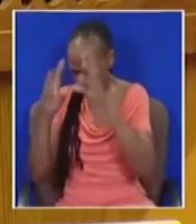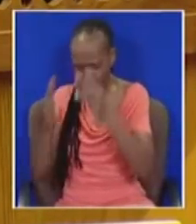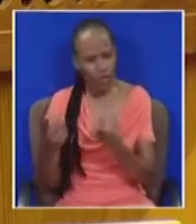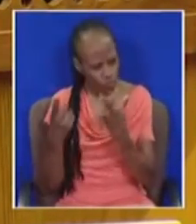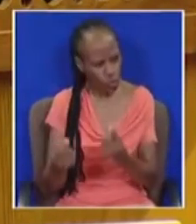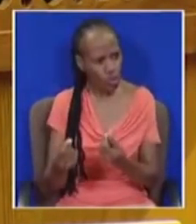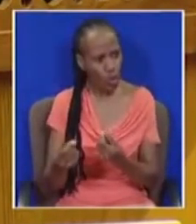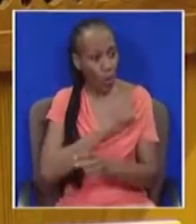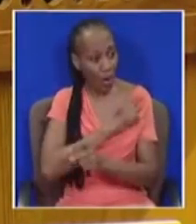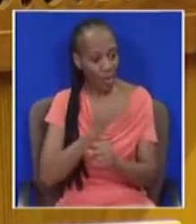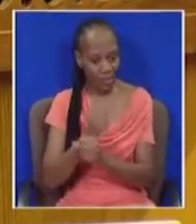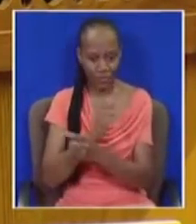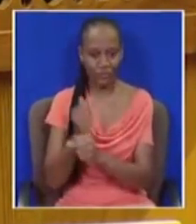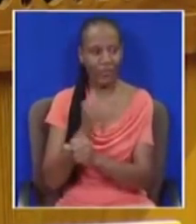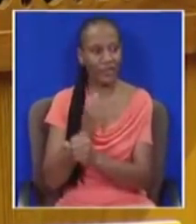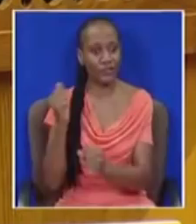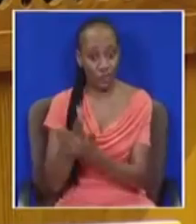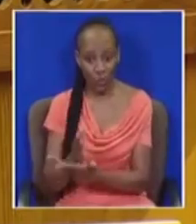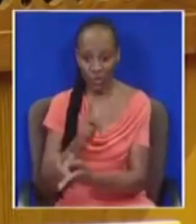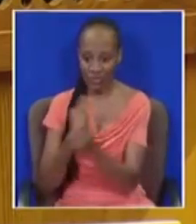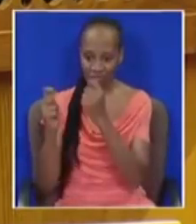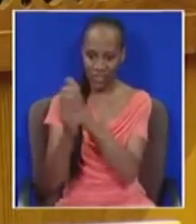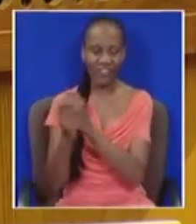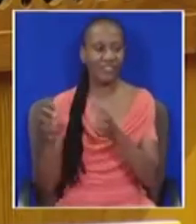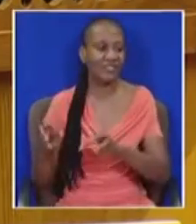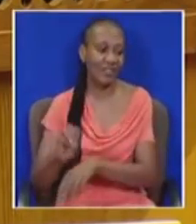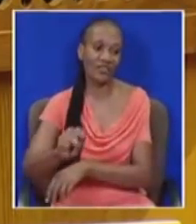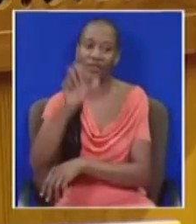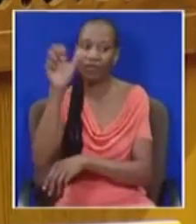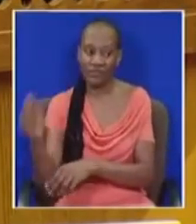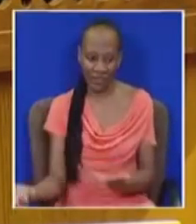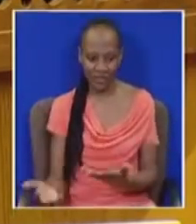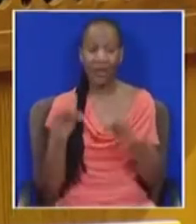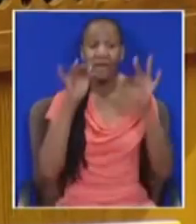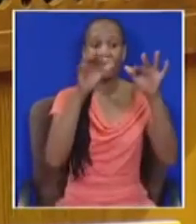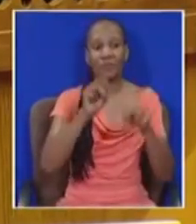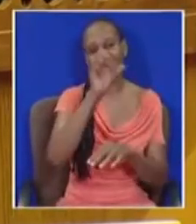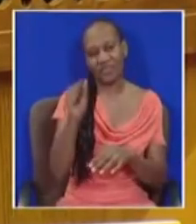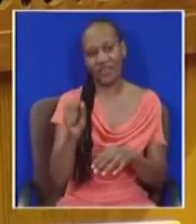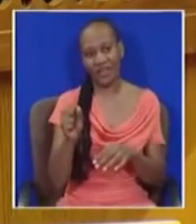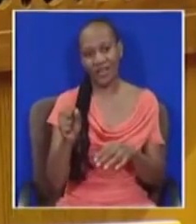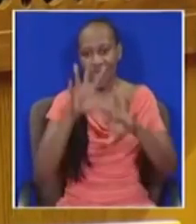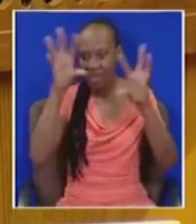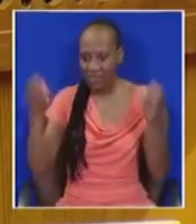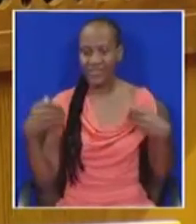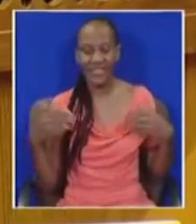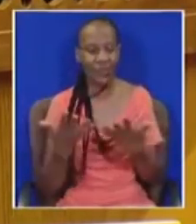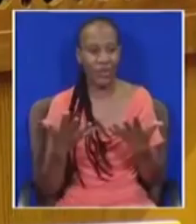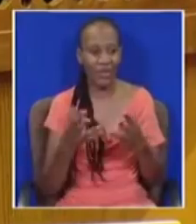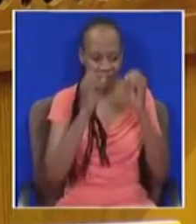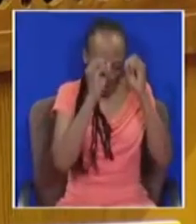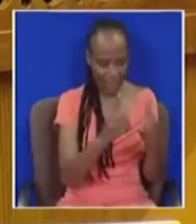on the right path. Fellow South Africans, this begins with education. We have